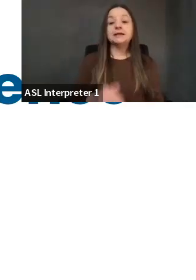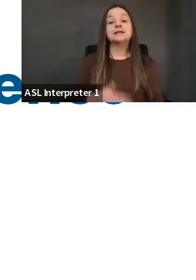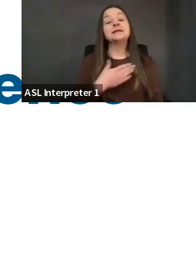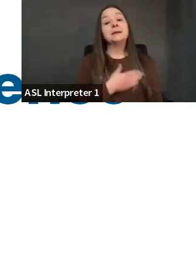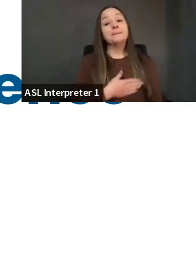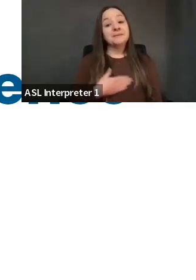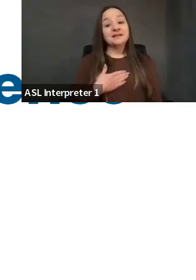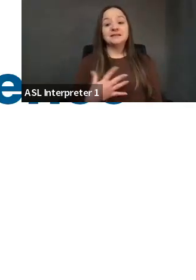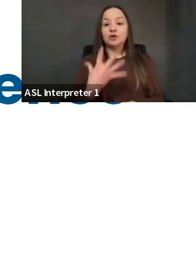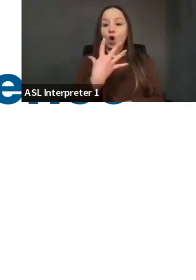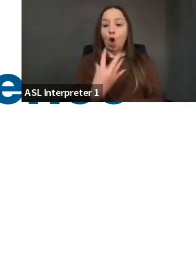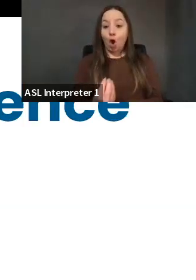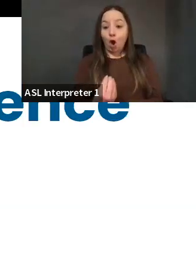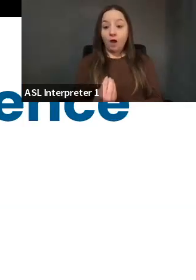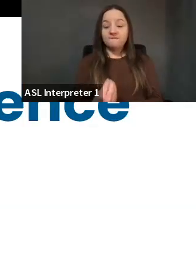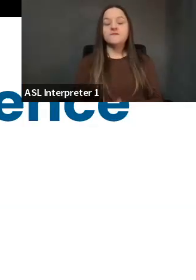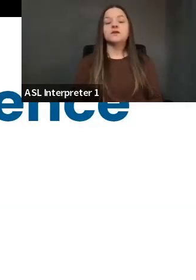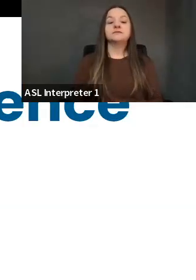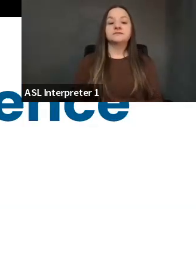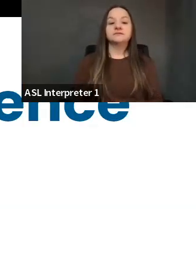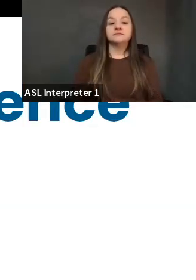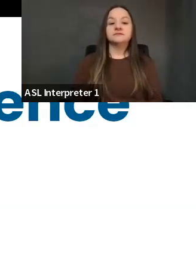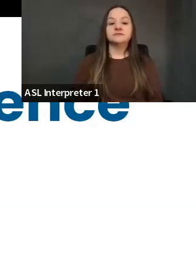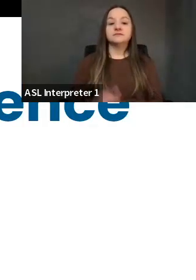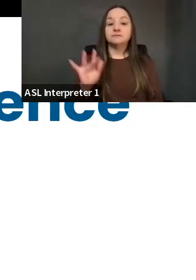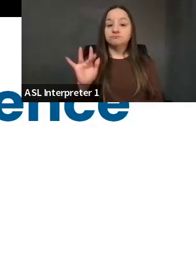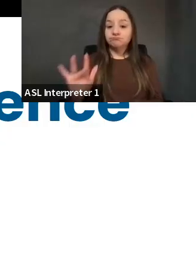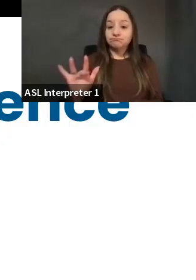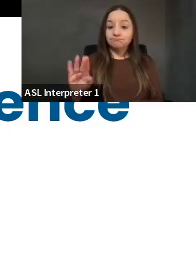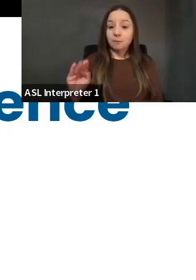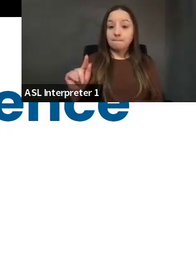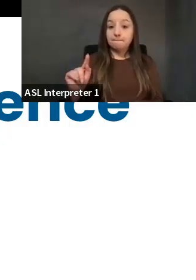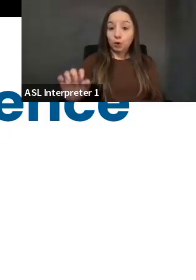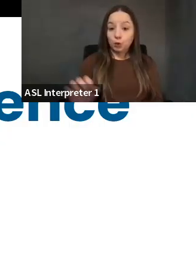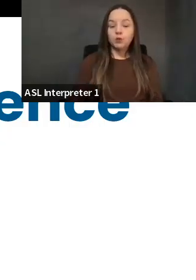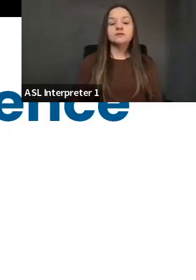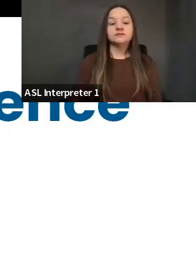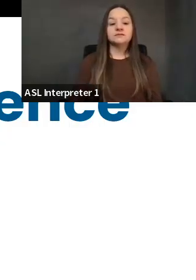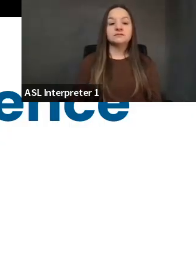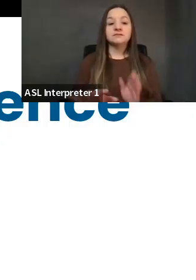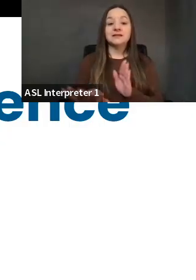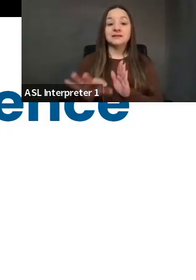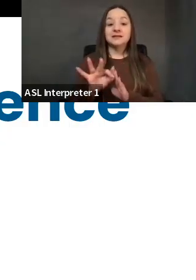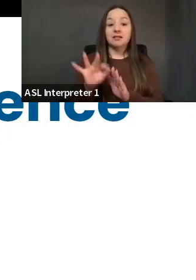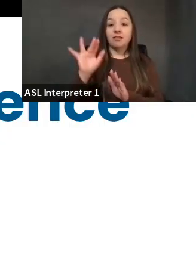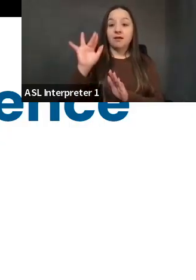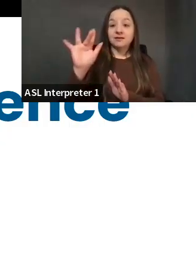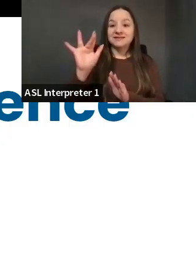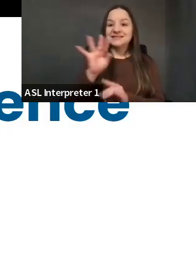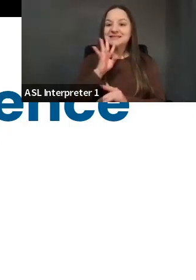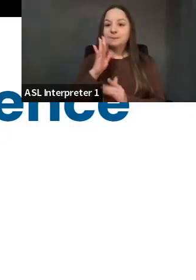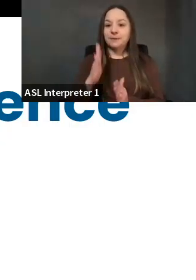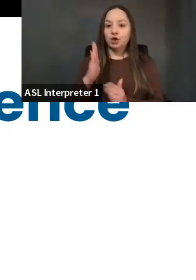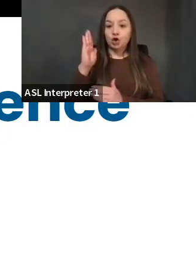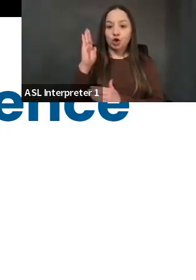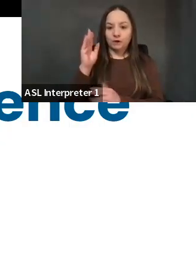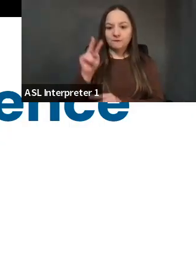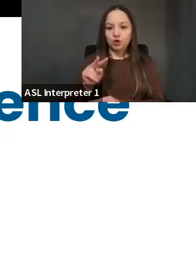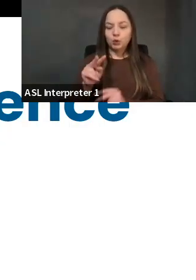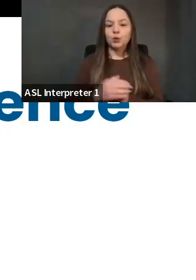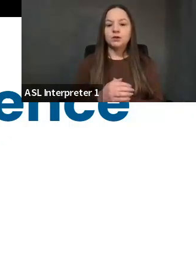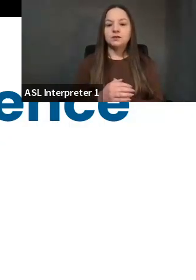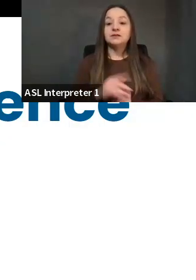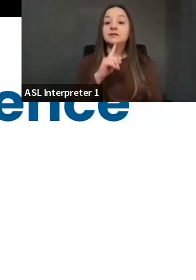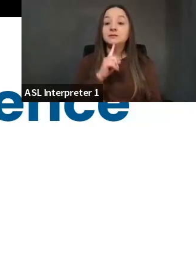turn off your camera, mute microphones, select speaker view, making sure that